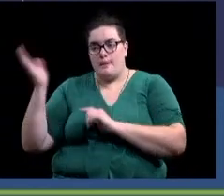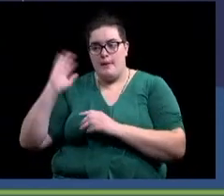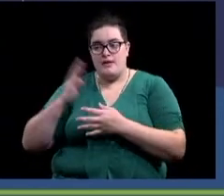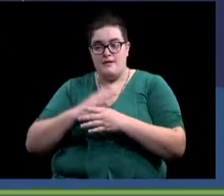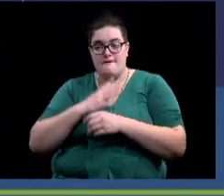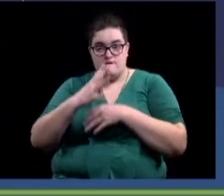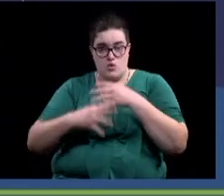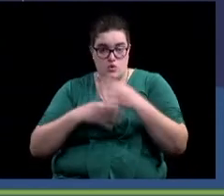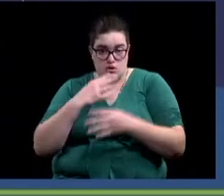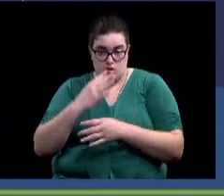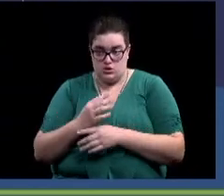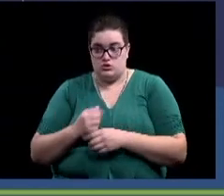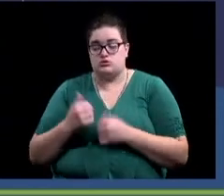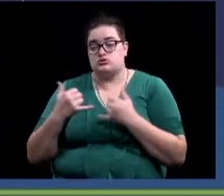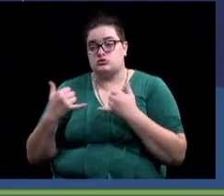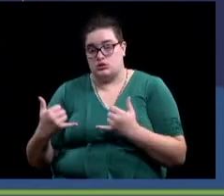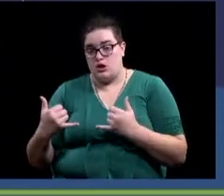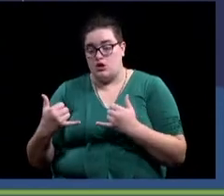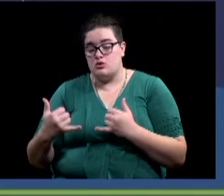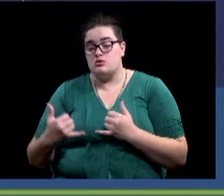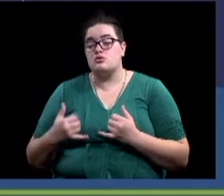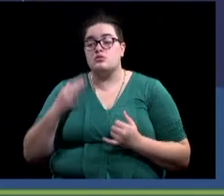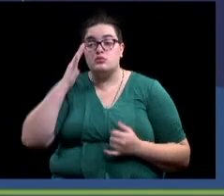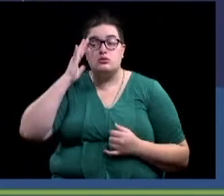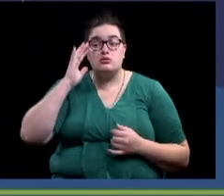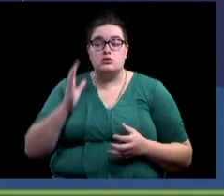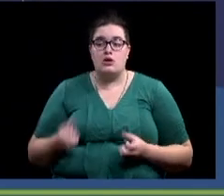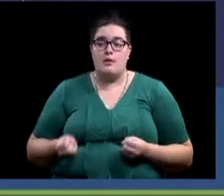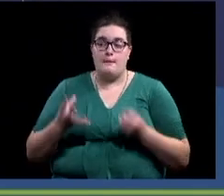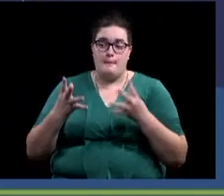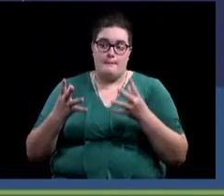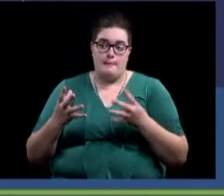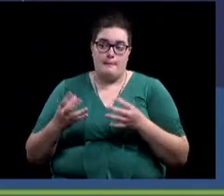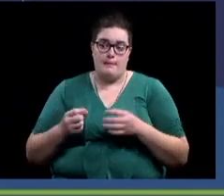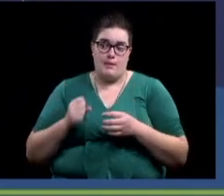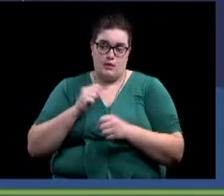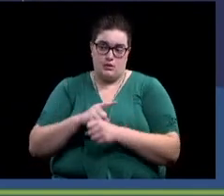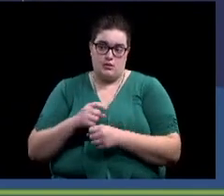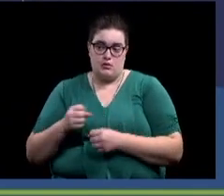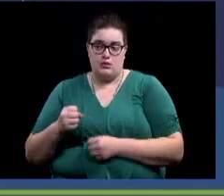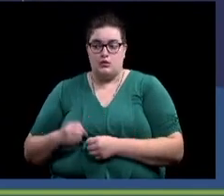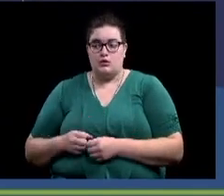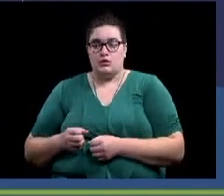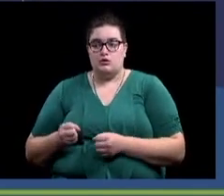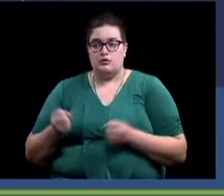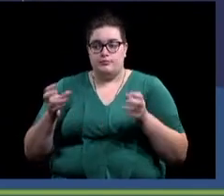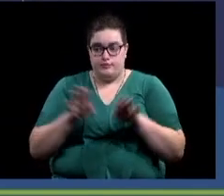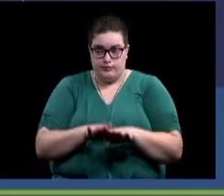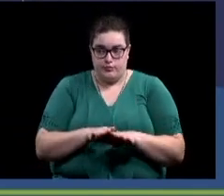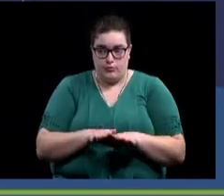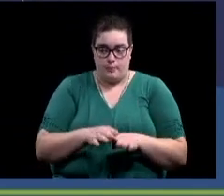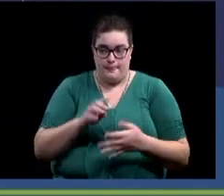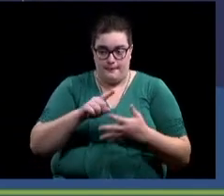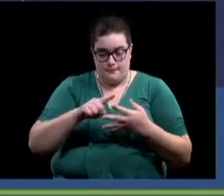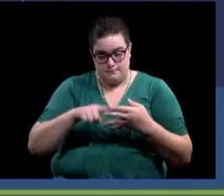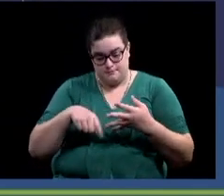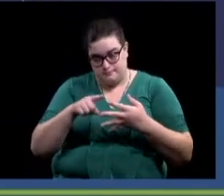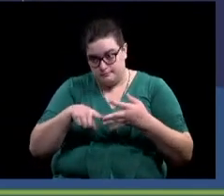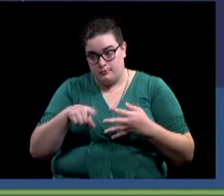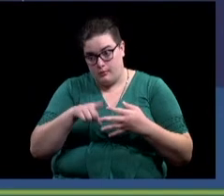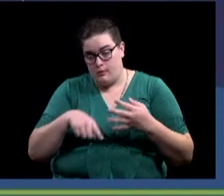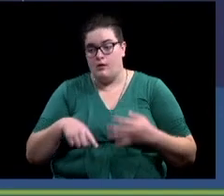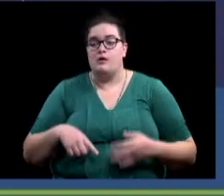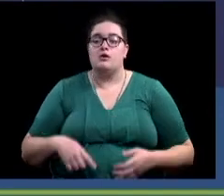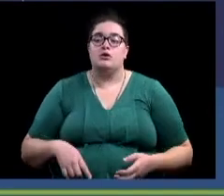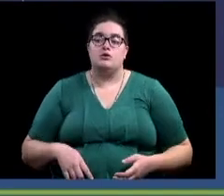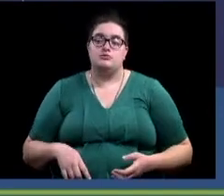sustained complaints and the number of complaints that were closed out in one of those other categories. The range shows that in